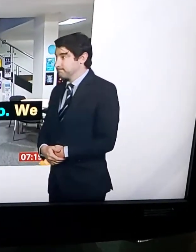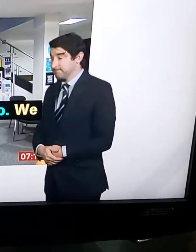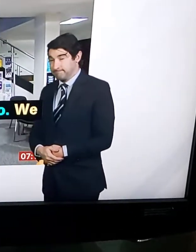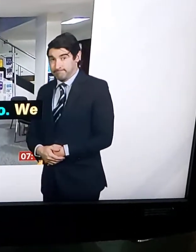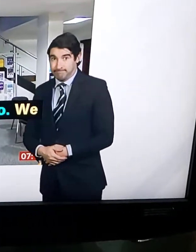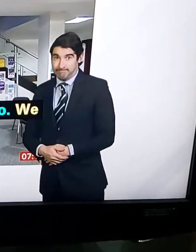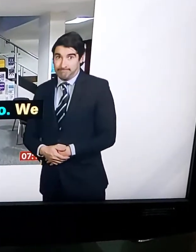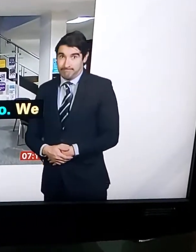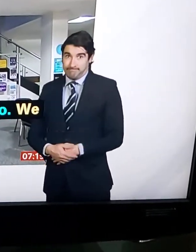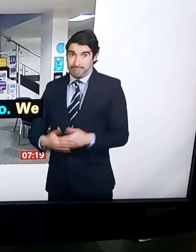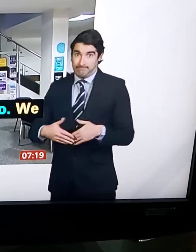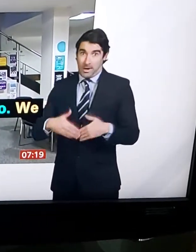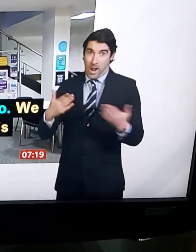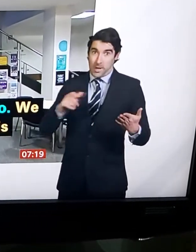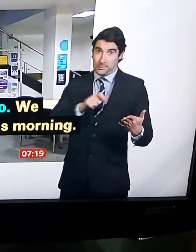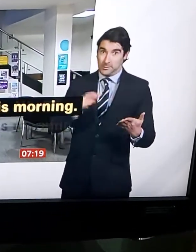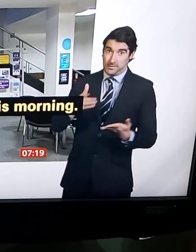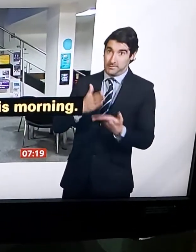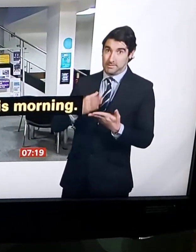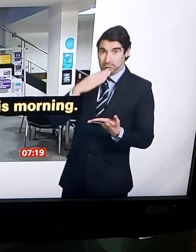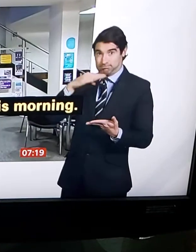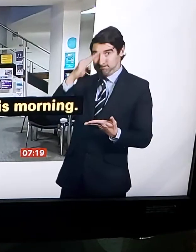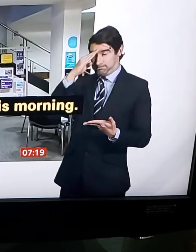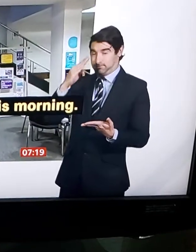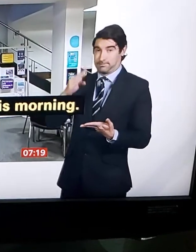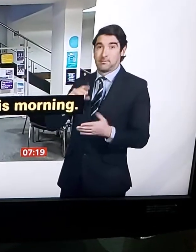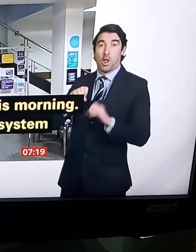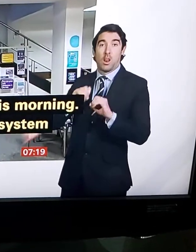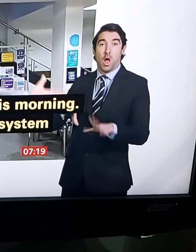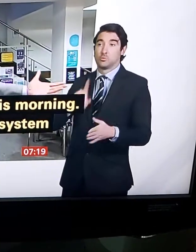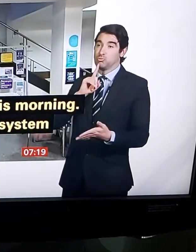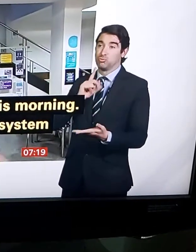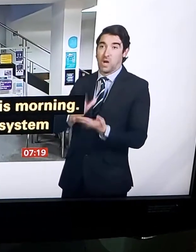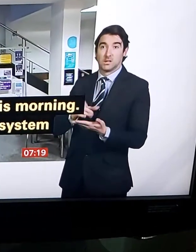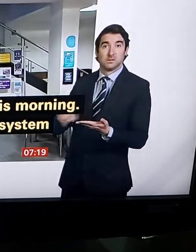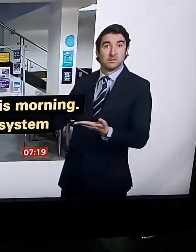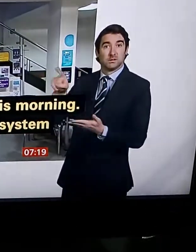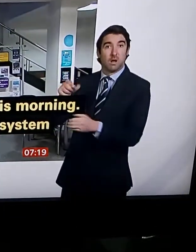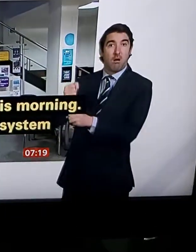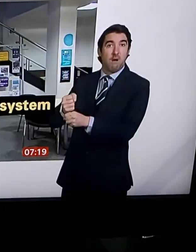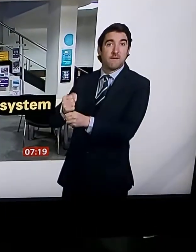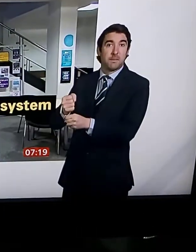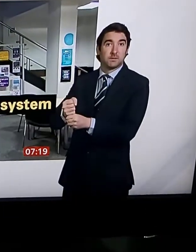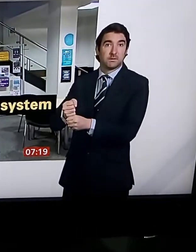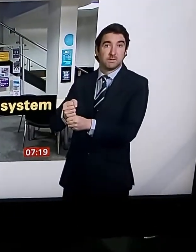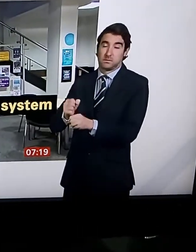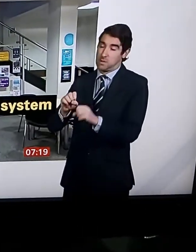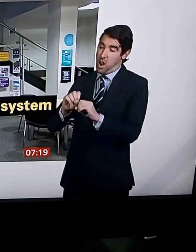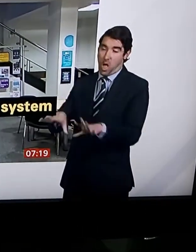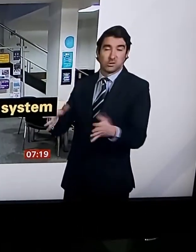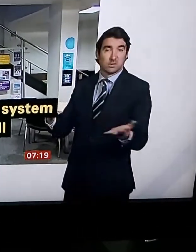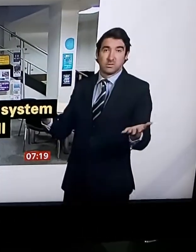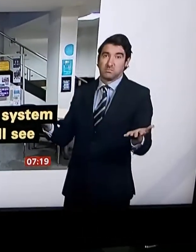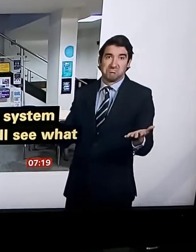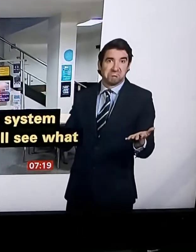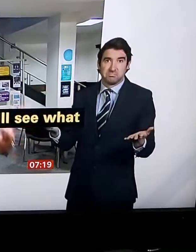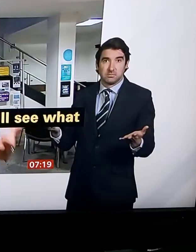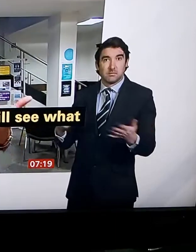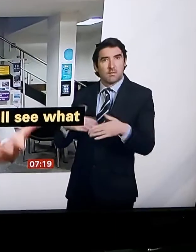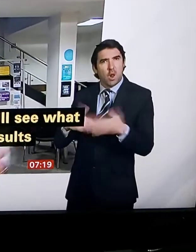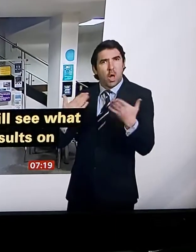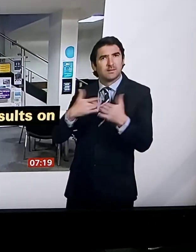after this fiasco. We'll see exactly what happens with GCSE results on Thursday, but for A-level students who are now considering what to do in terms of the next move,